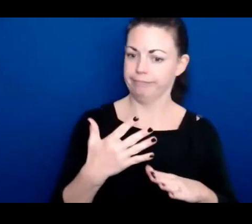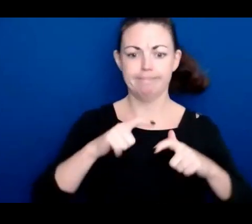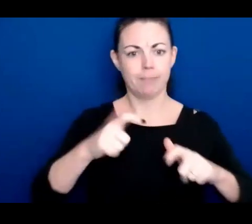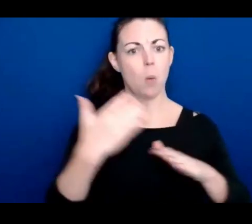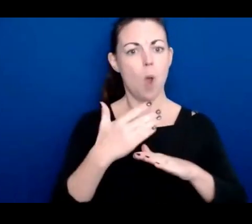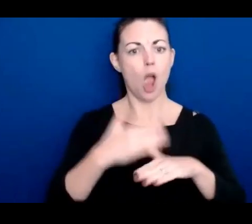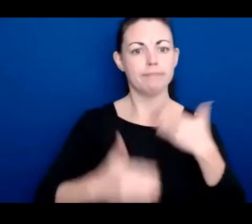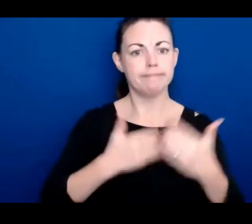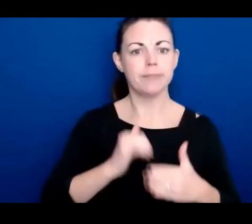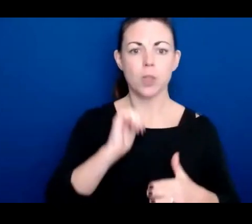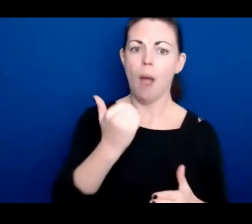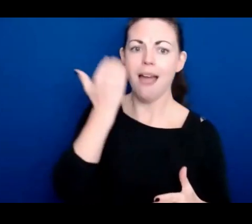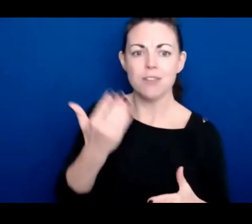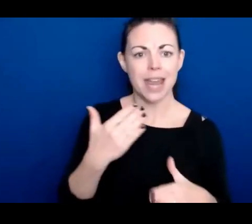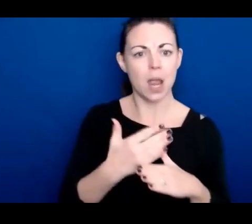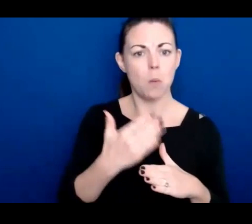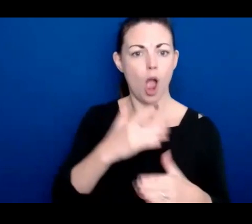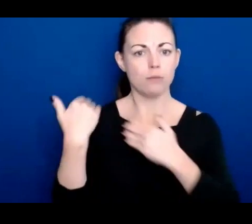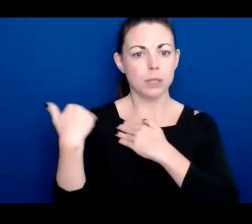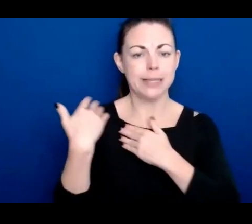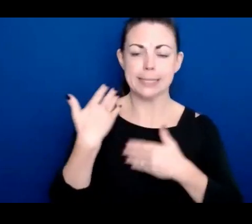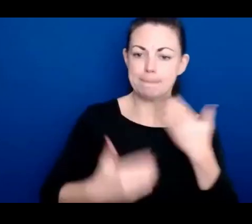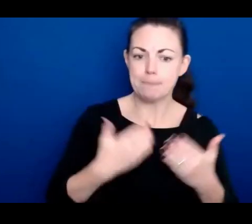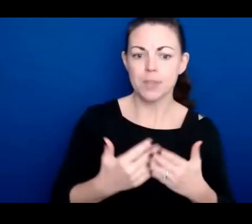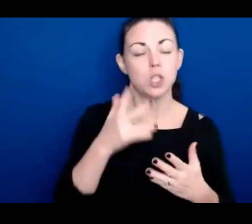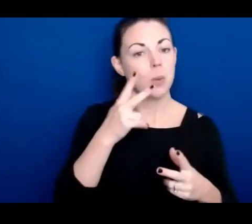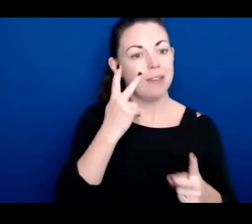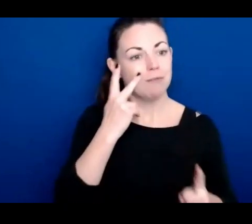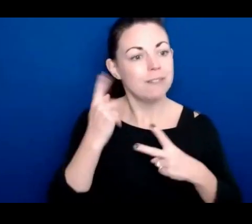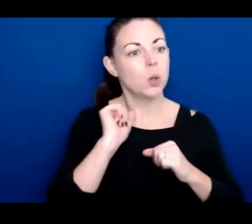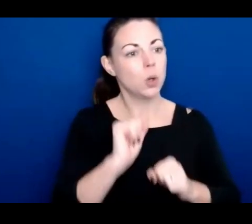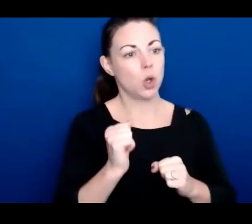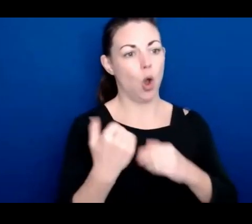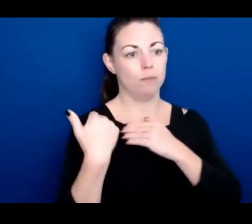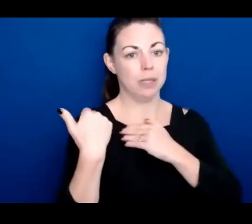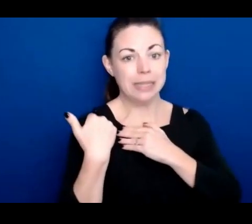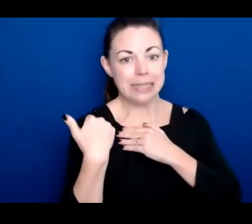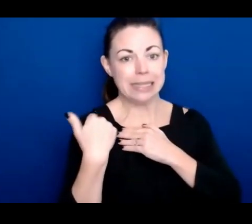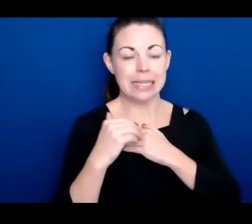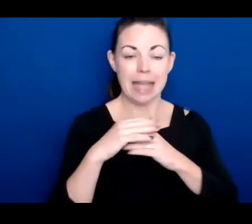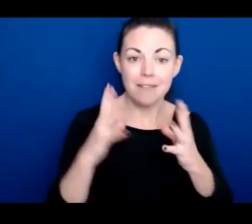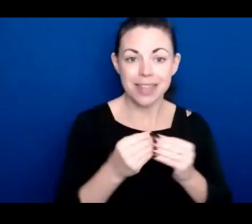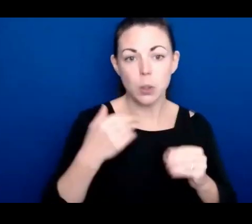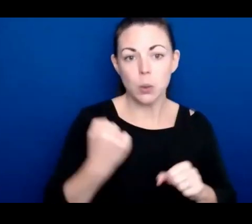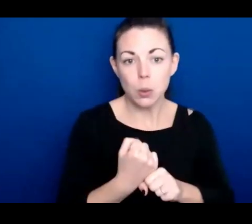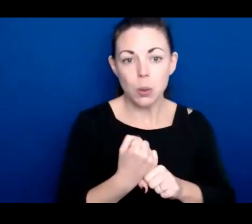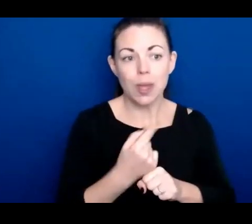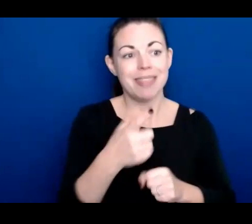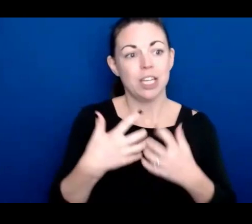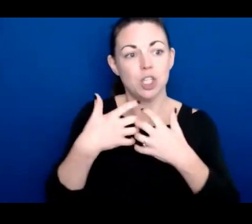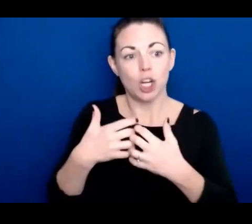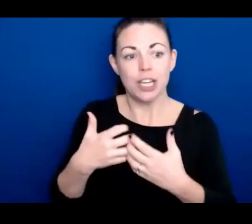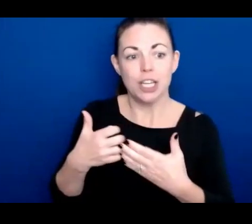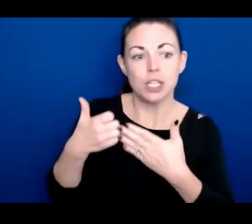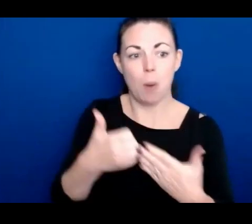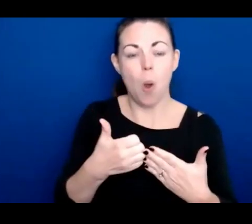And we basically look at that by looking at what you do on a day-to-day job, and then what kind of technology might support that. Okay, and